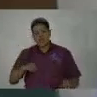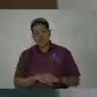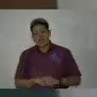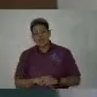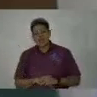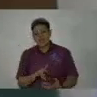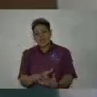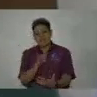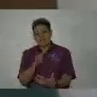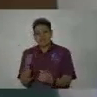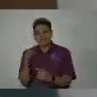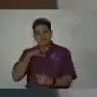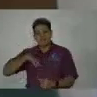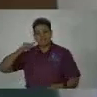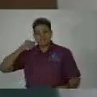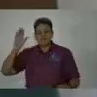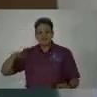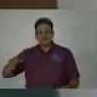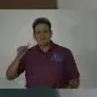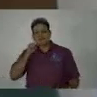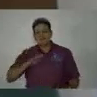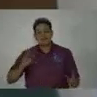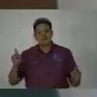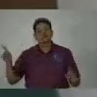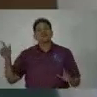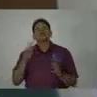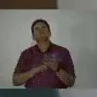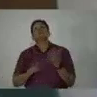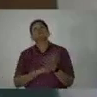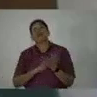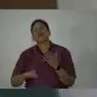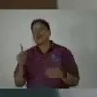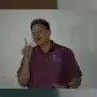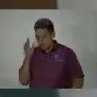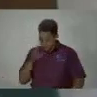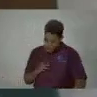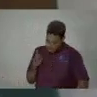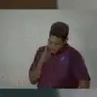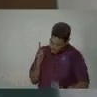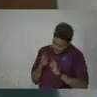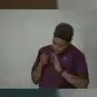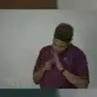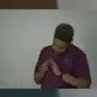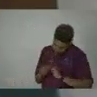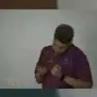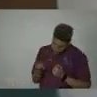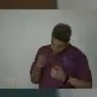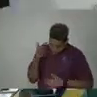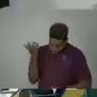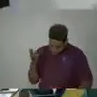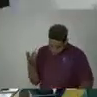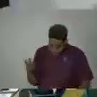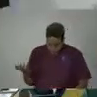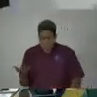They are above criticism. If you criticize, Madam Speaker, they will come after you. Madam Speaker, on a point of order, I think what is happening